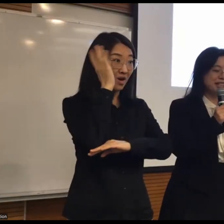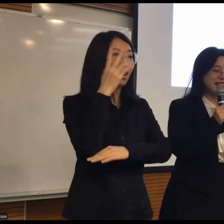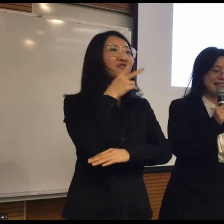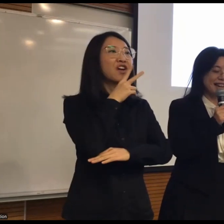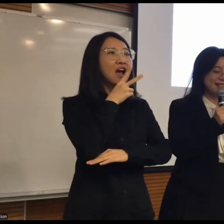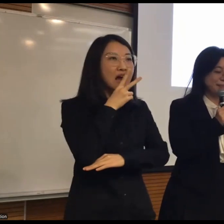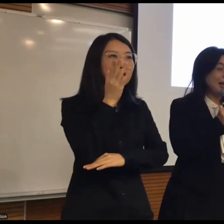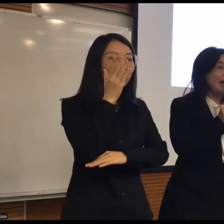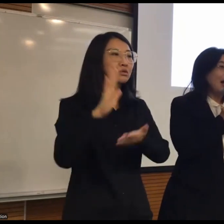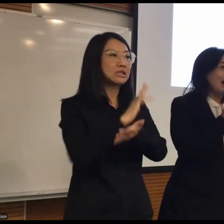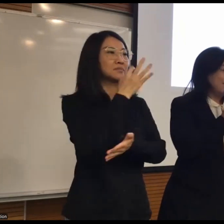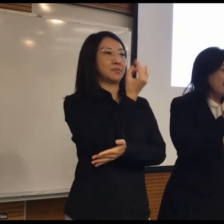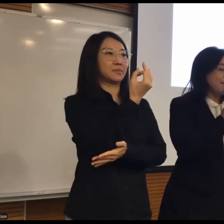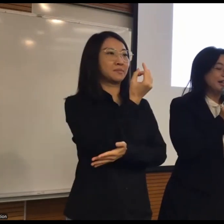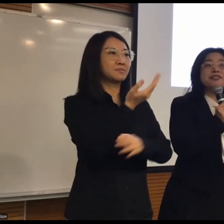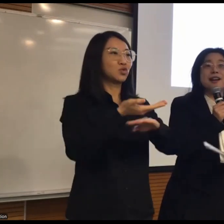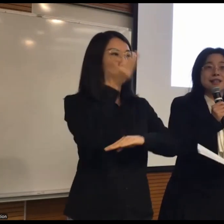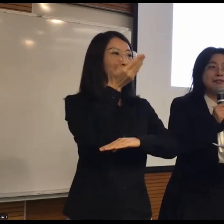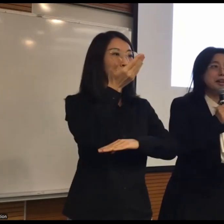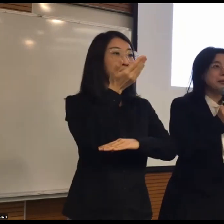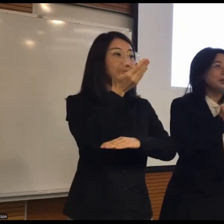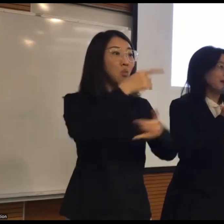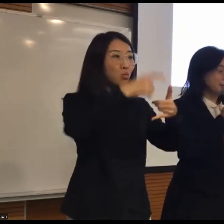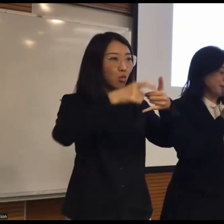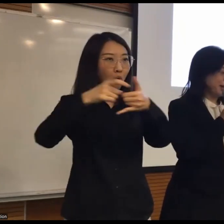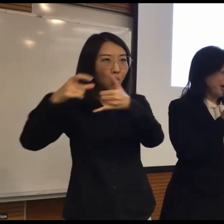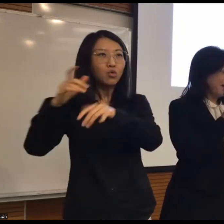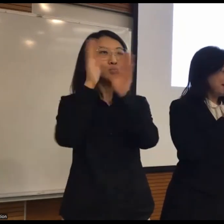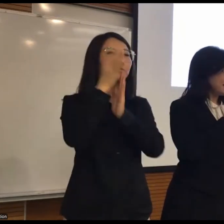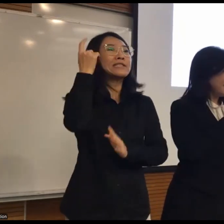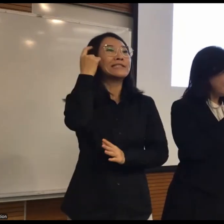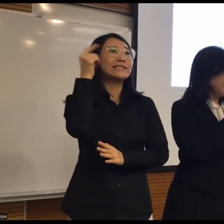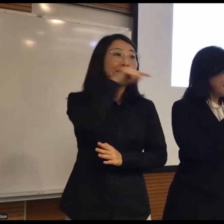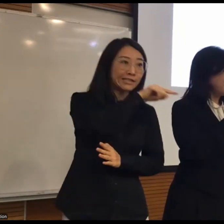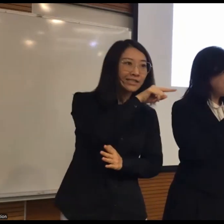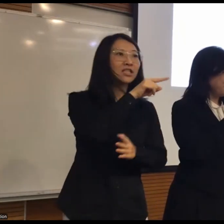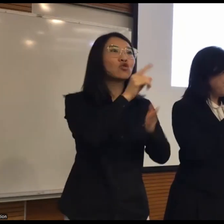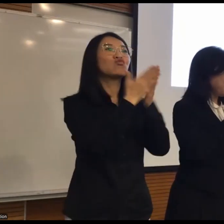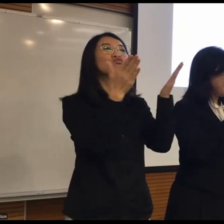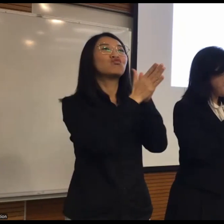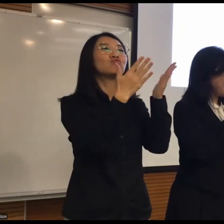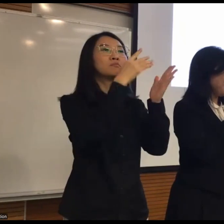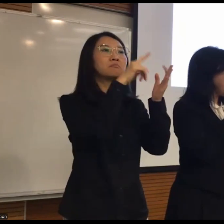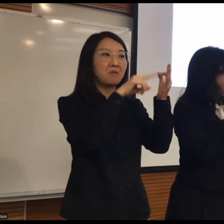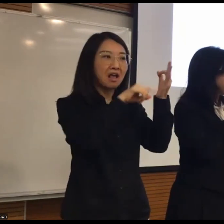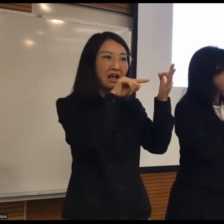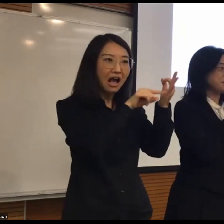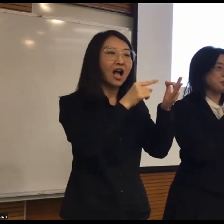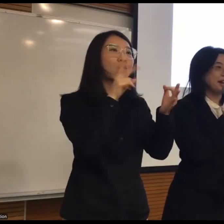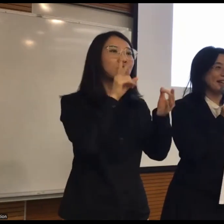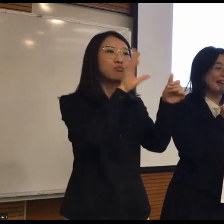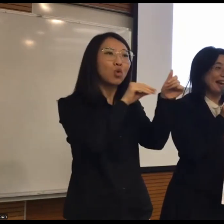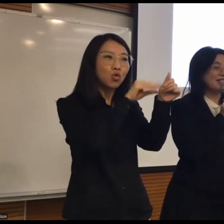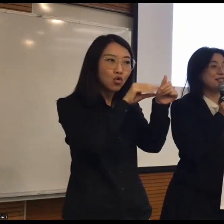over 3 decades. Many of us have known his work, basic concepts and models for translator and